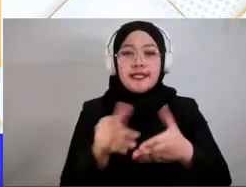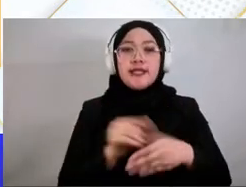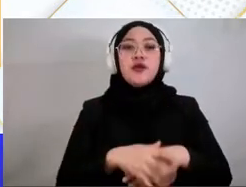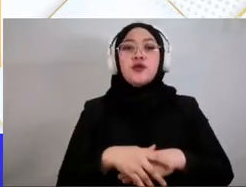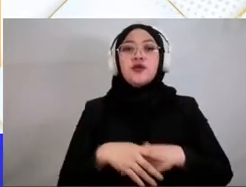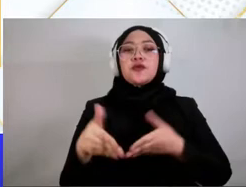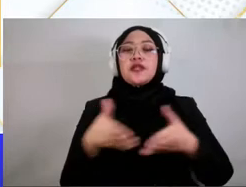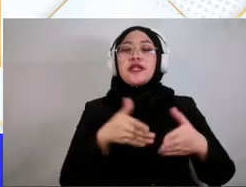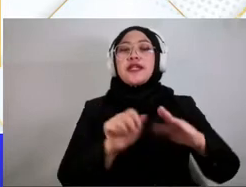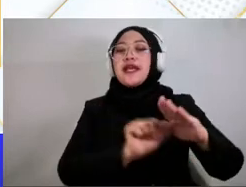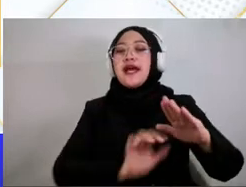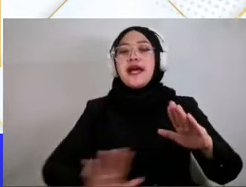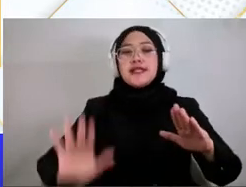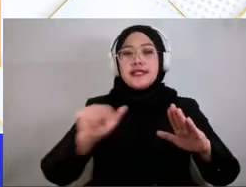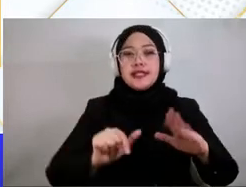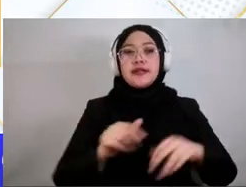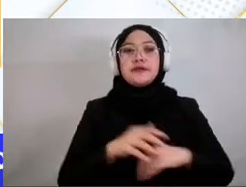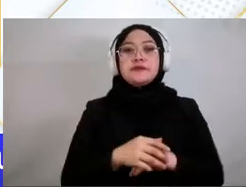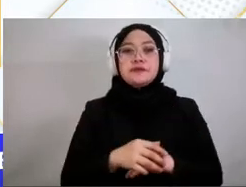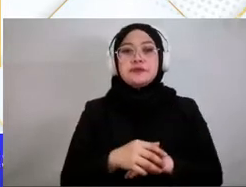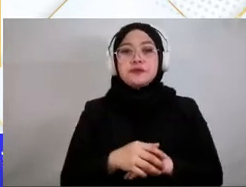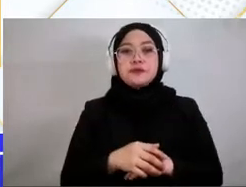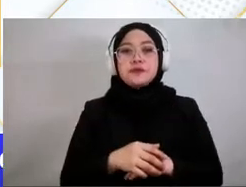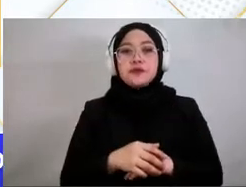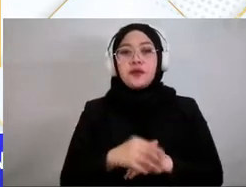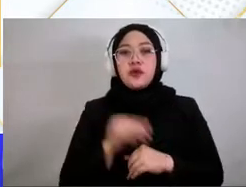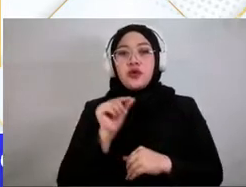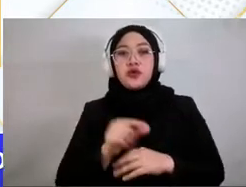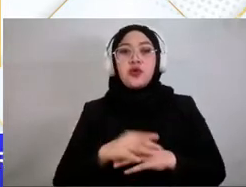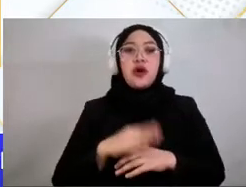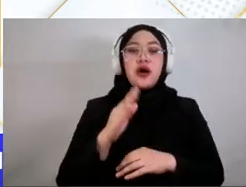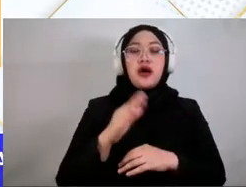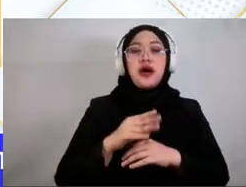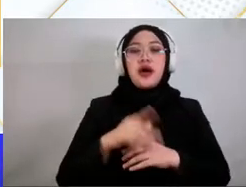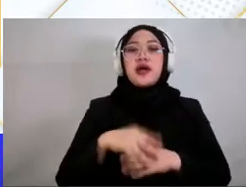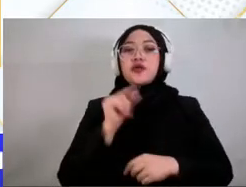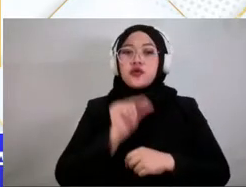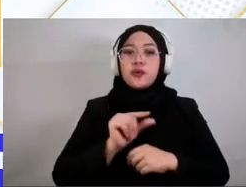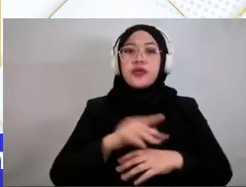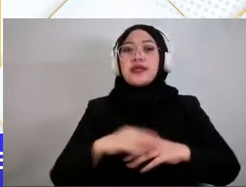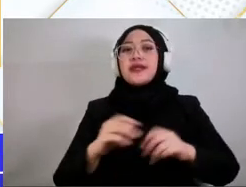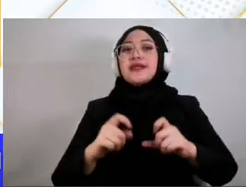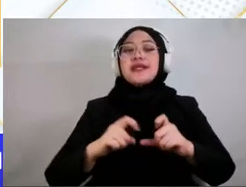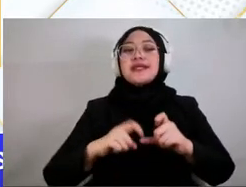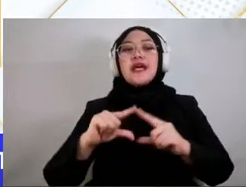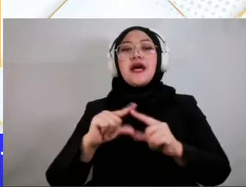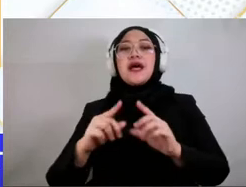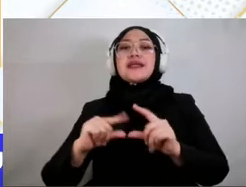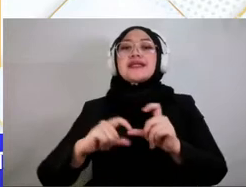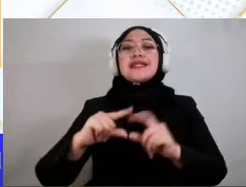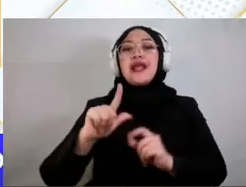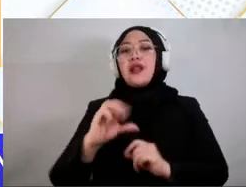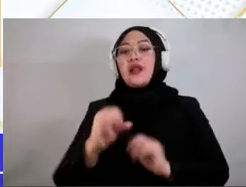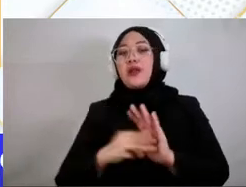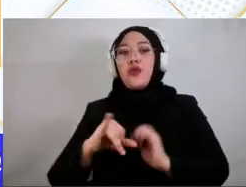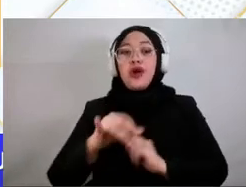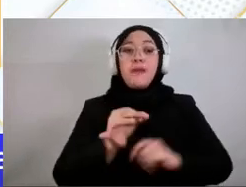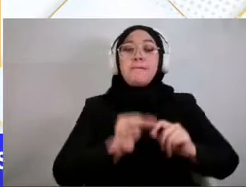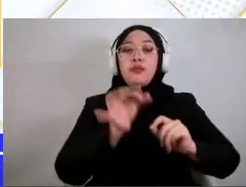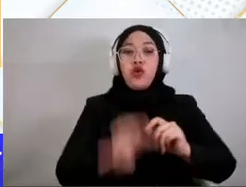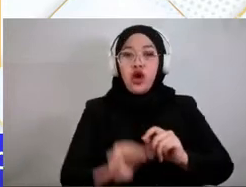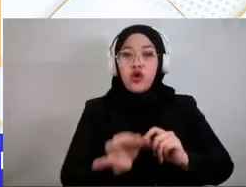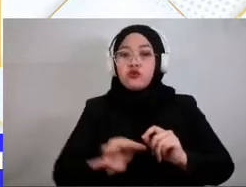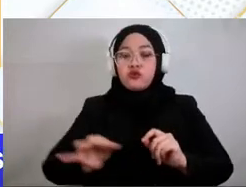region. I had mentioned the RANSI, the Regional Assistant Mission to the Solomon Islands in the Pacific, and we may